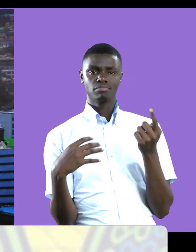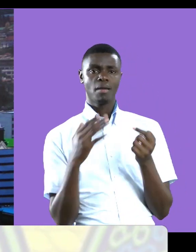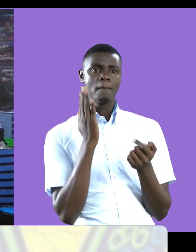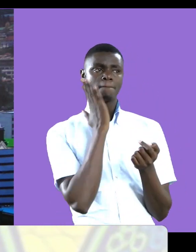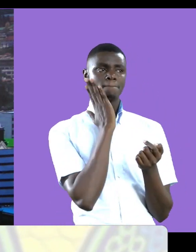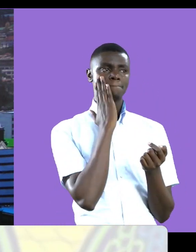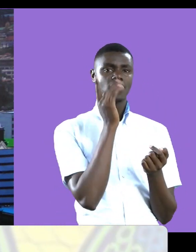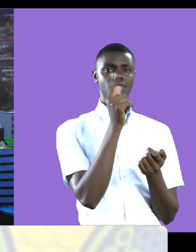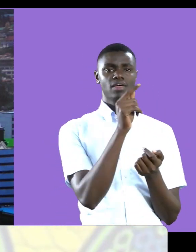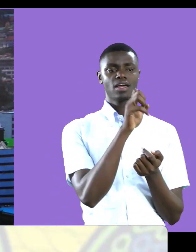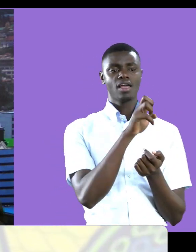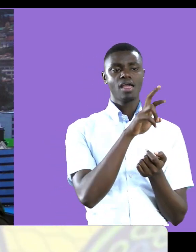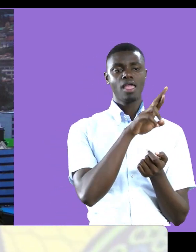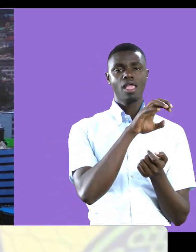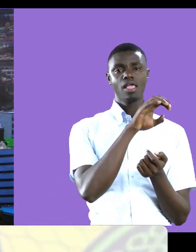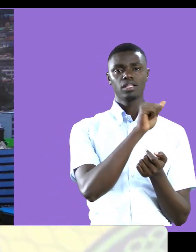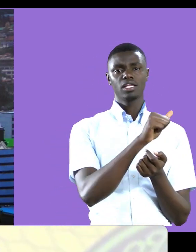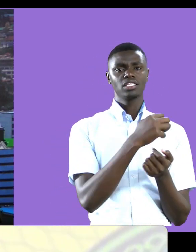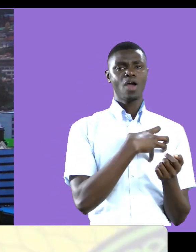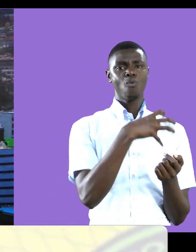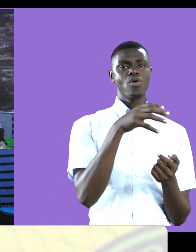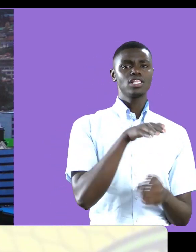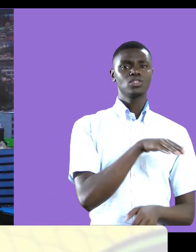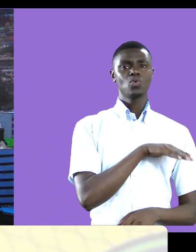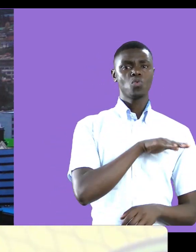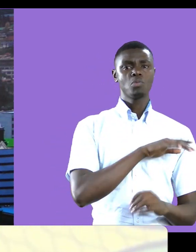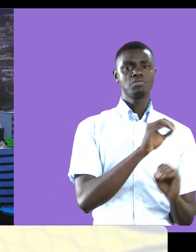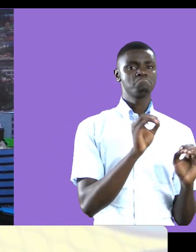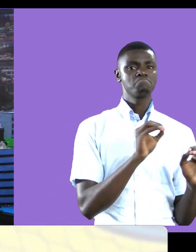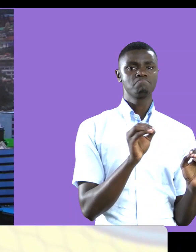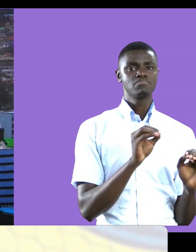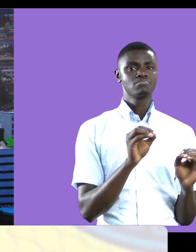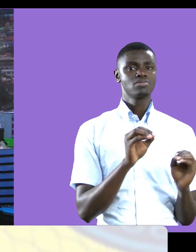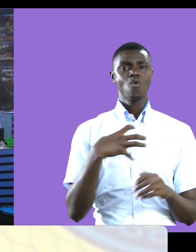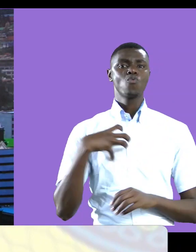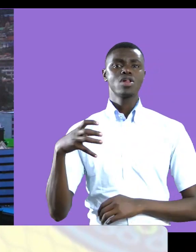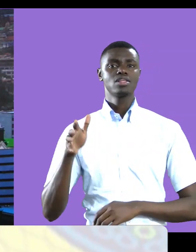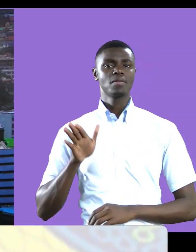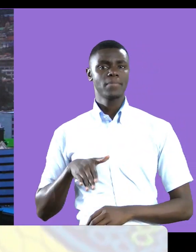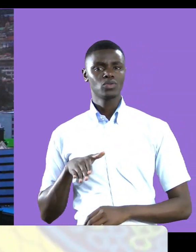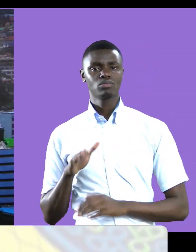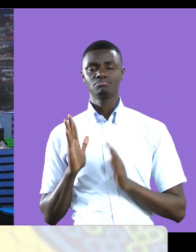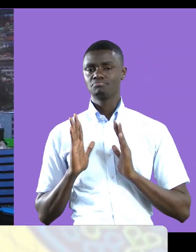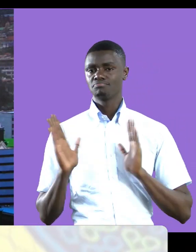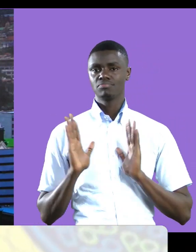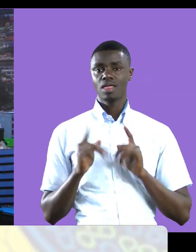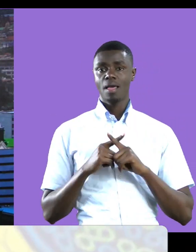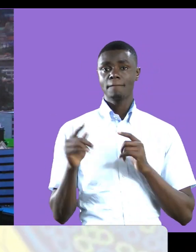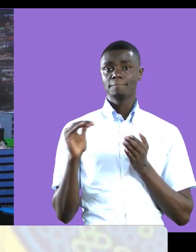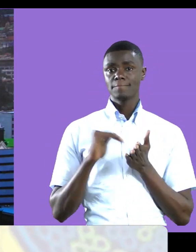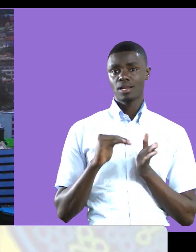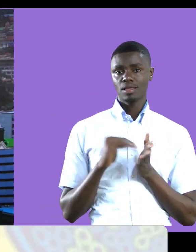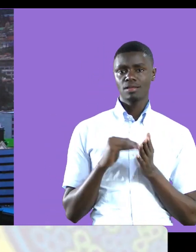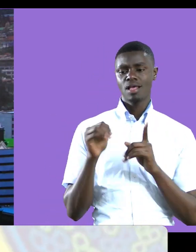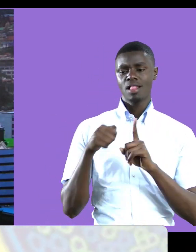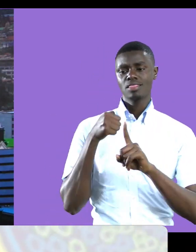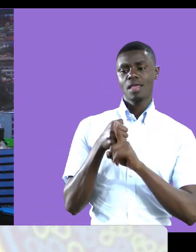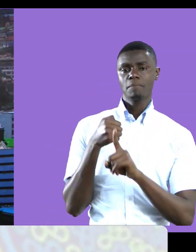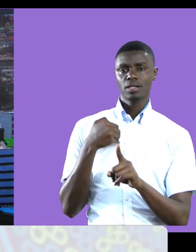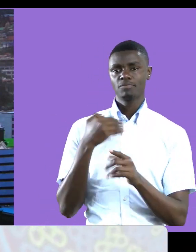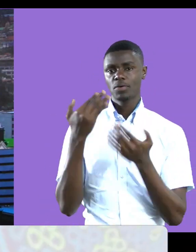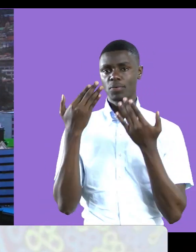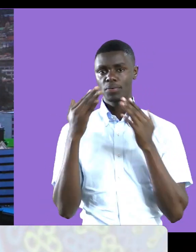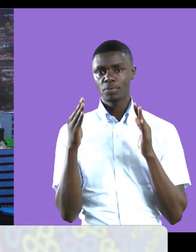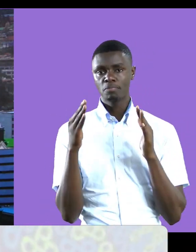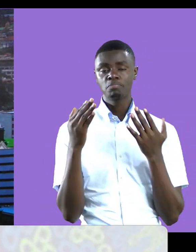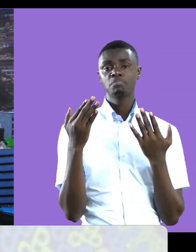not the wealthiest woman on earth. Unajua, she's not the wealthiest person, you know, but then again the kind of impact she had was,